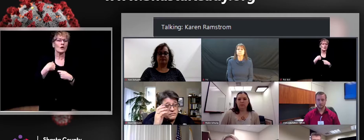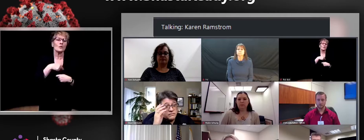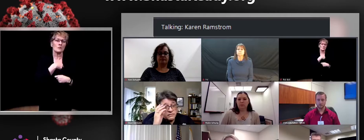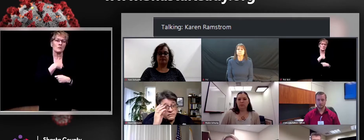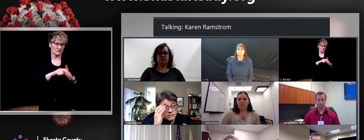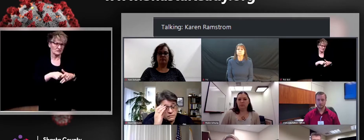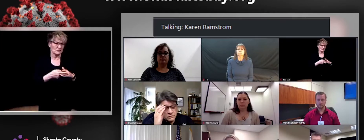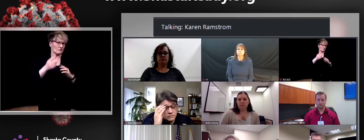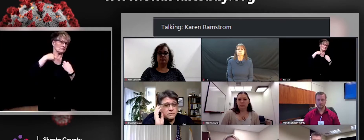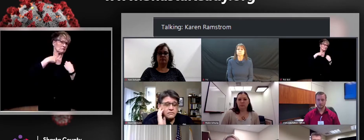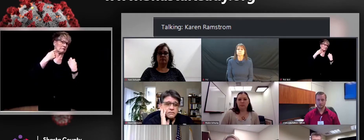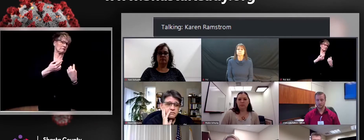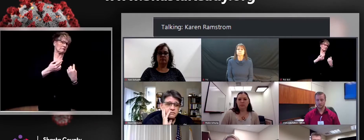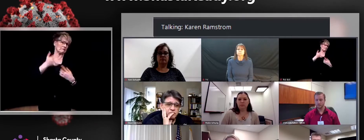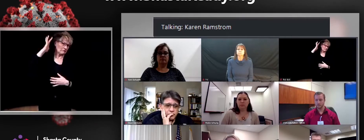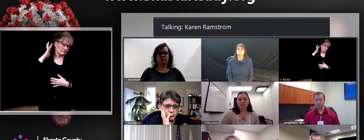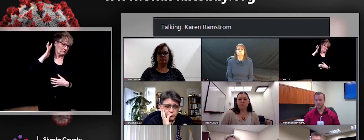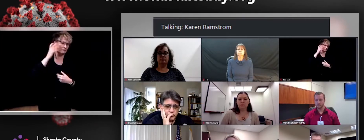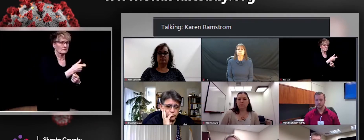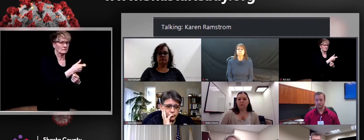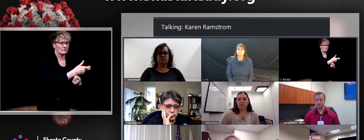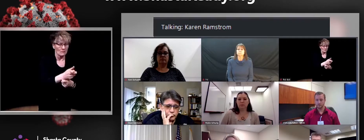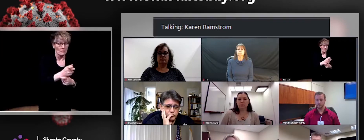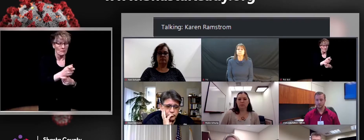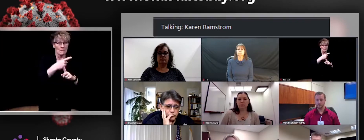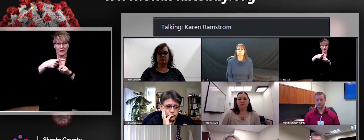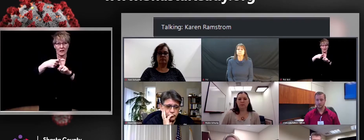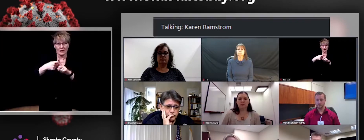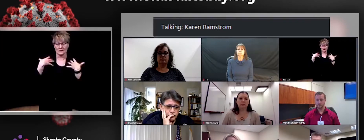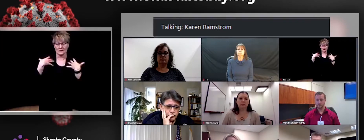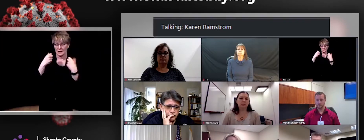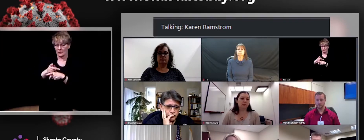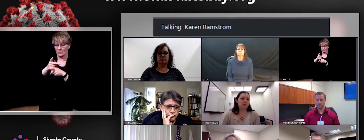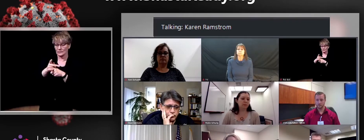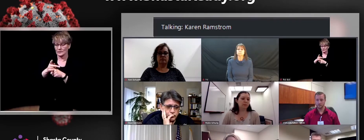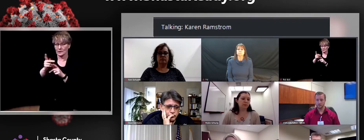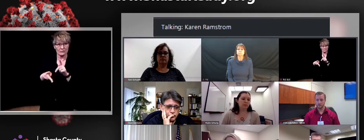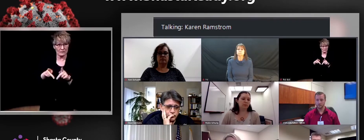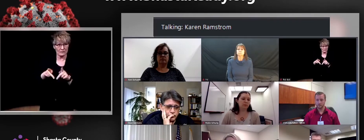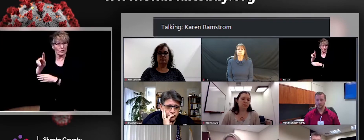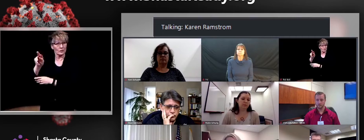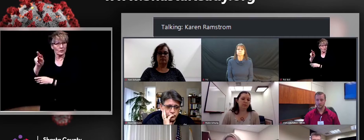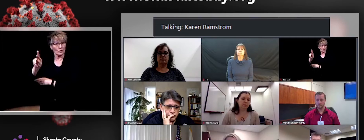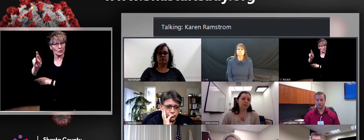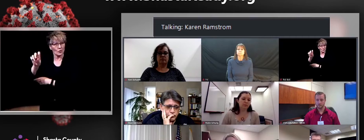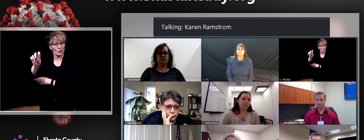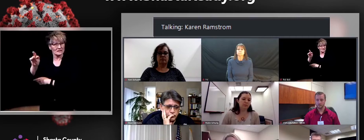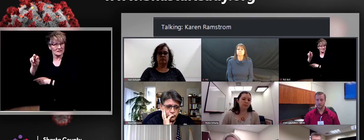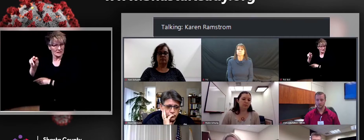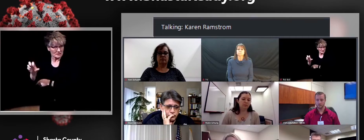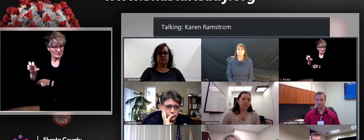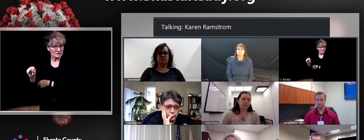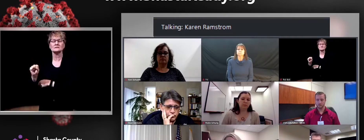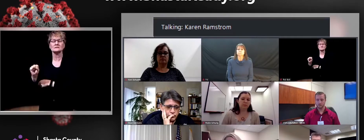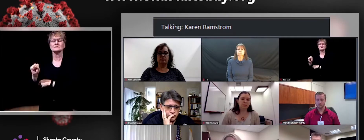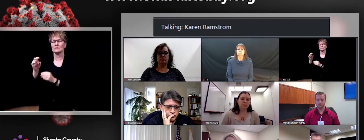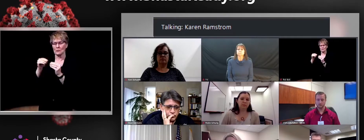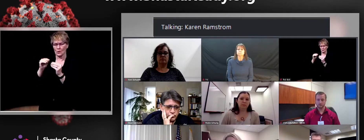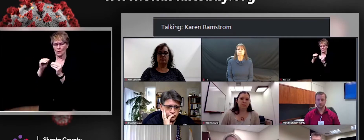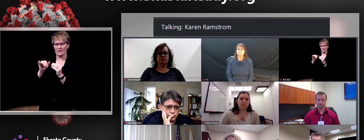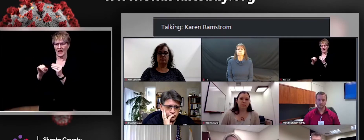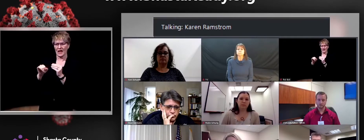care residents are continuing to be vaccinated by the Pharmacy Partnership Program. I'll give a little bit more information on that in a